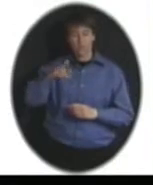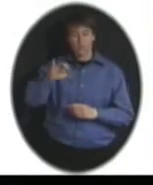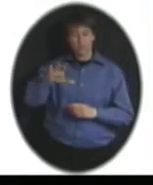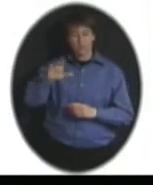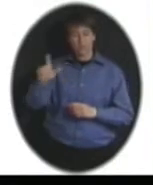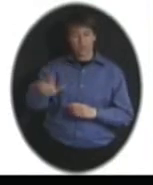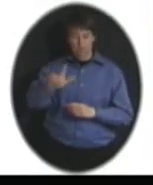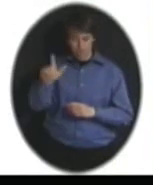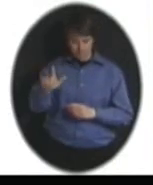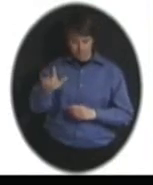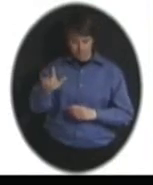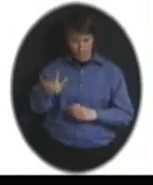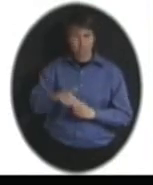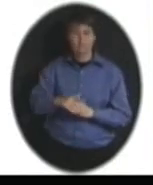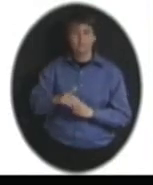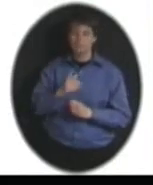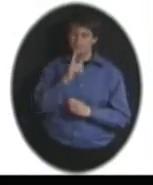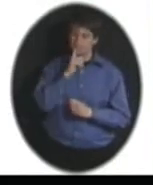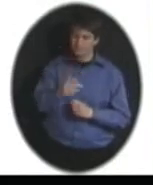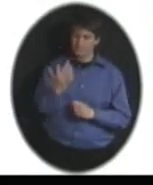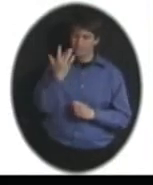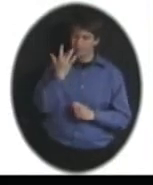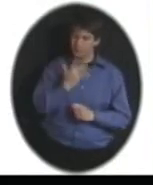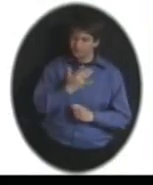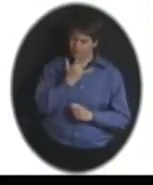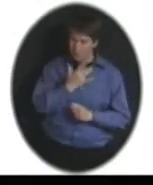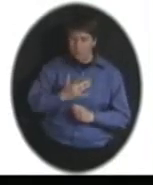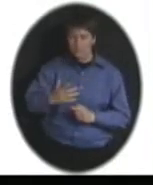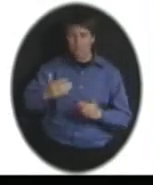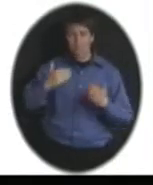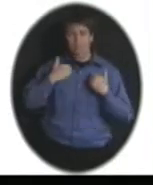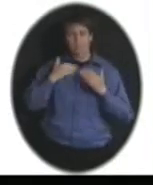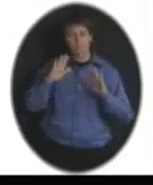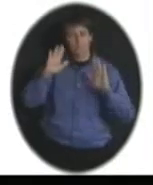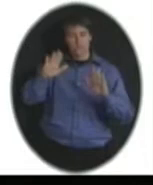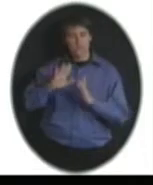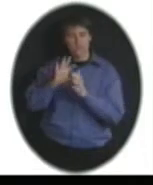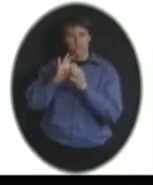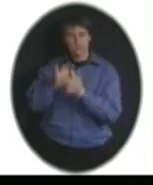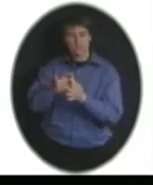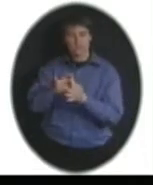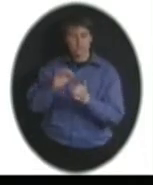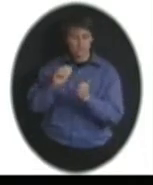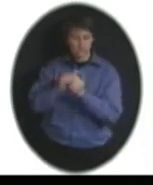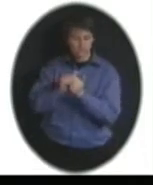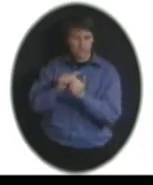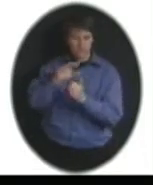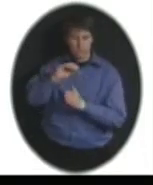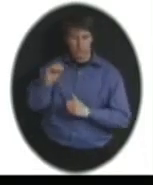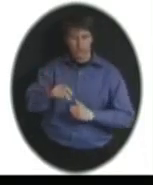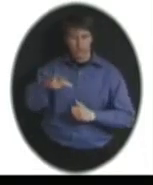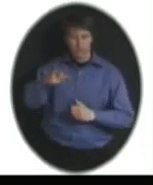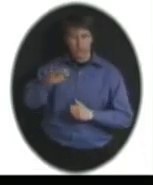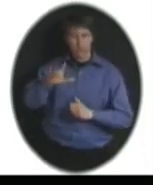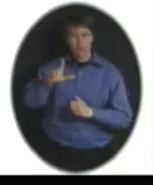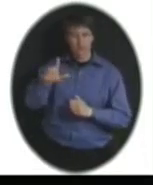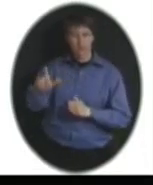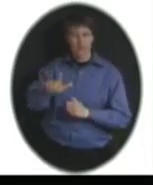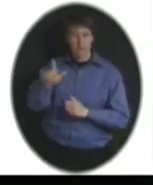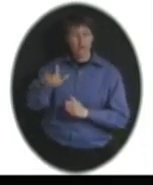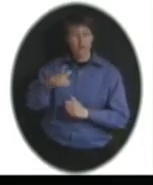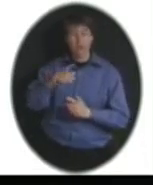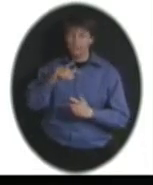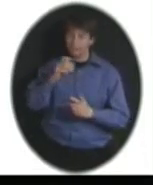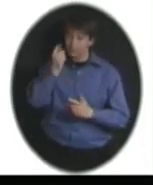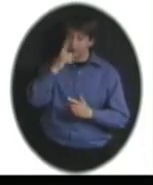Public Library, and we're very fortunate to have such a wonderful relationship in our community with the Olathe Public Library. You know,